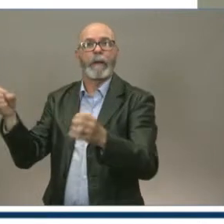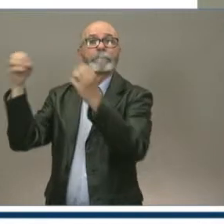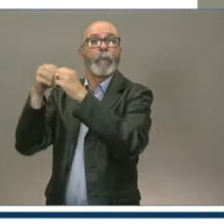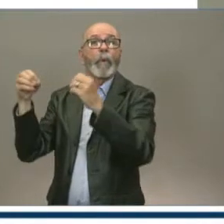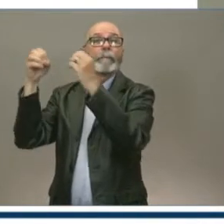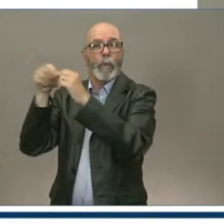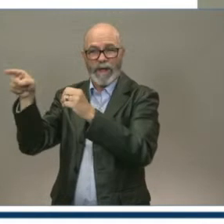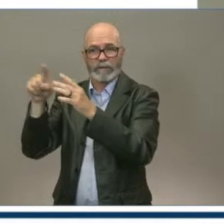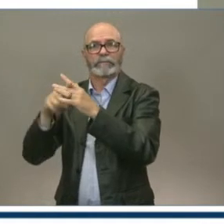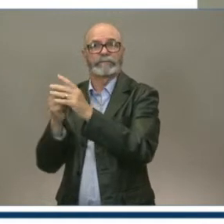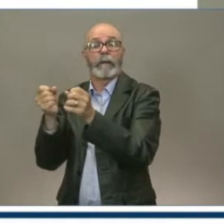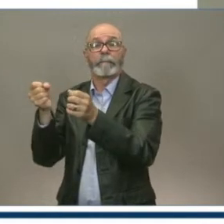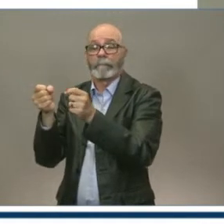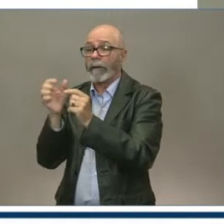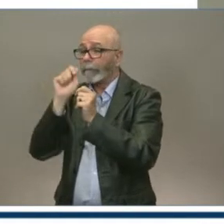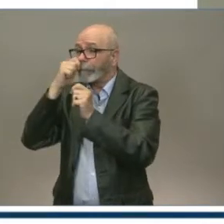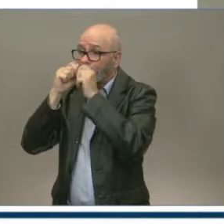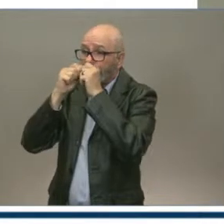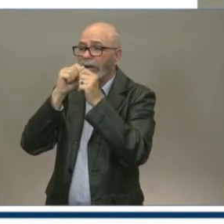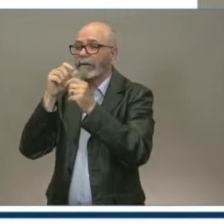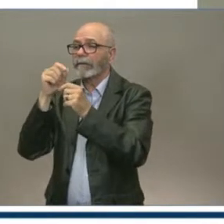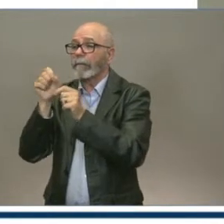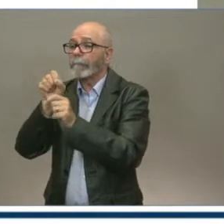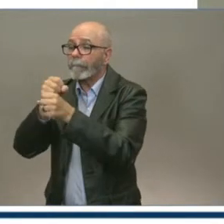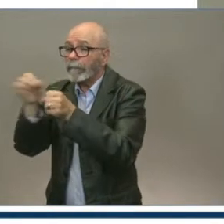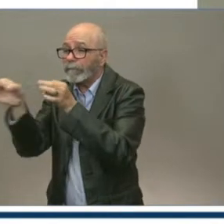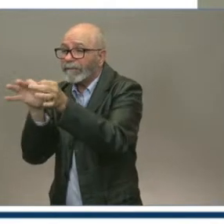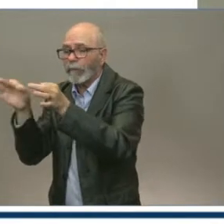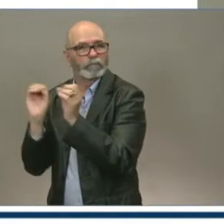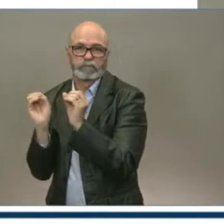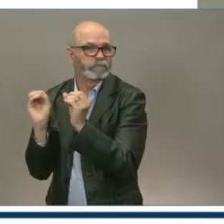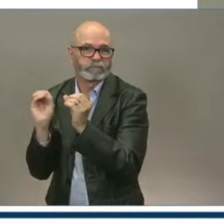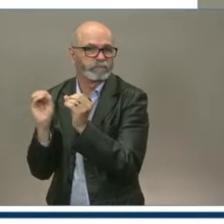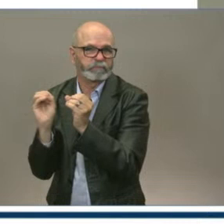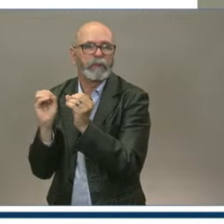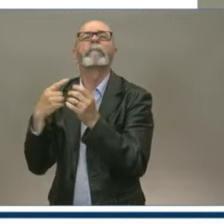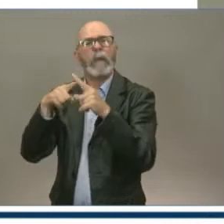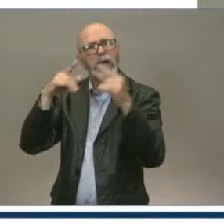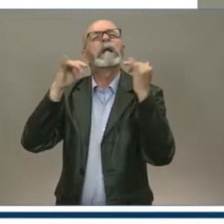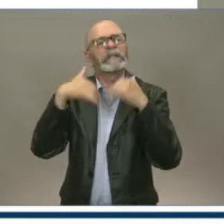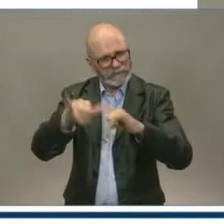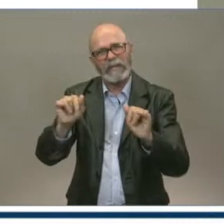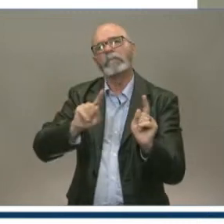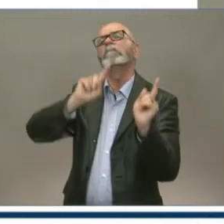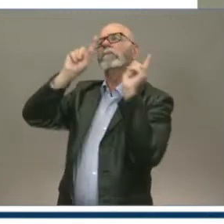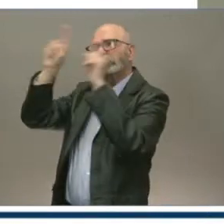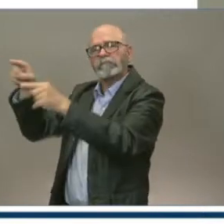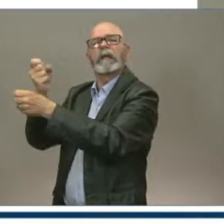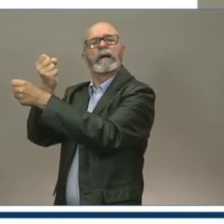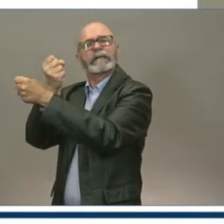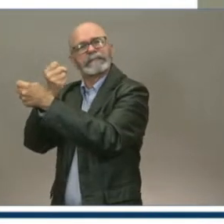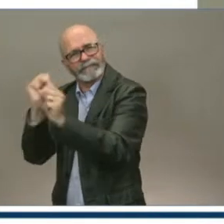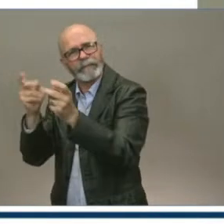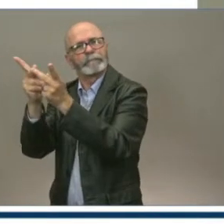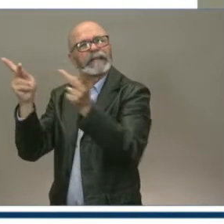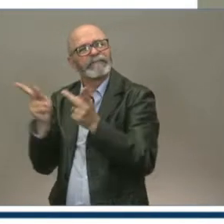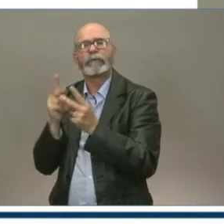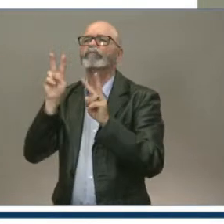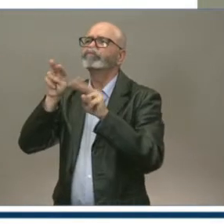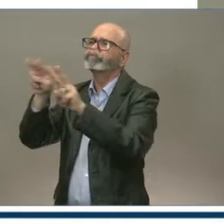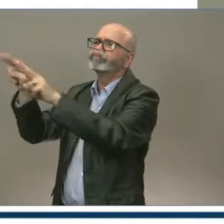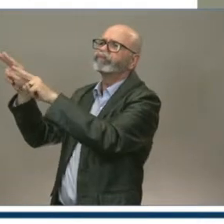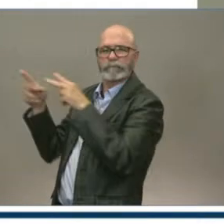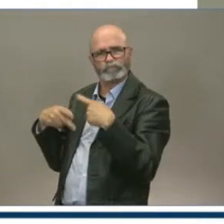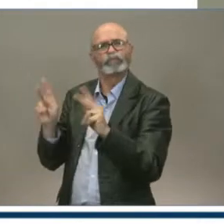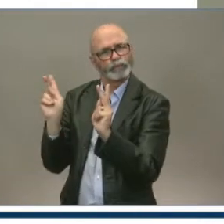this testing, and it is absolutely safe to visit the people and businesses at the Kings Wharf location. The